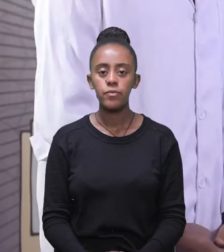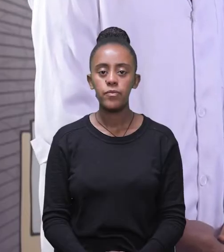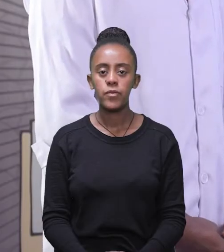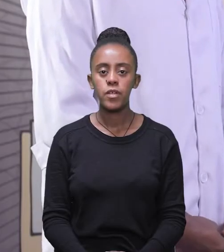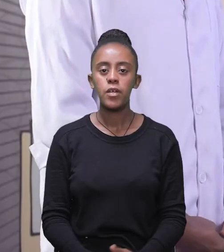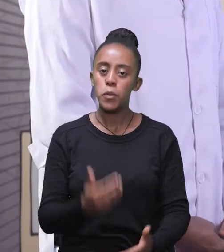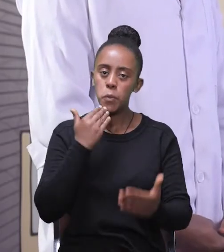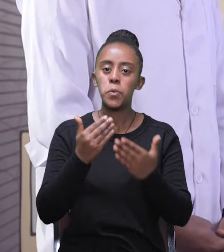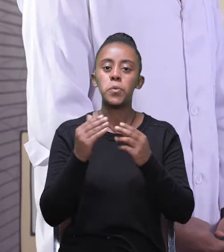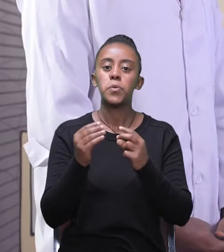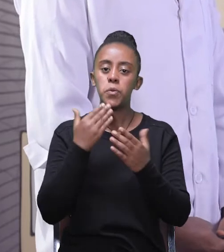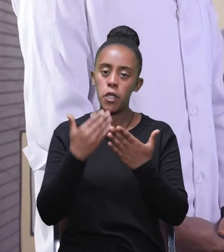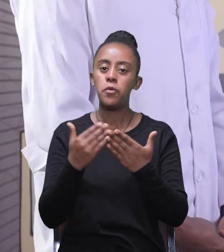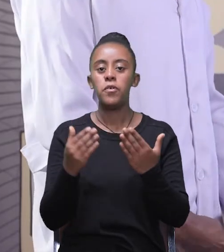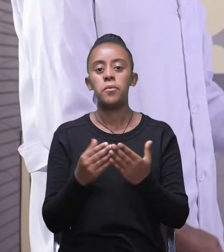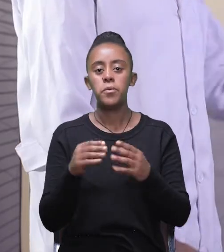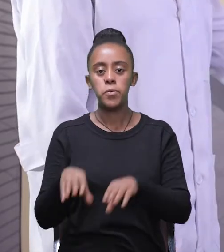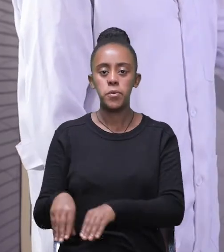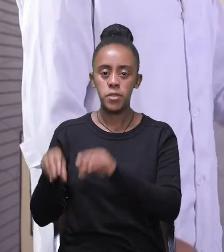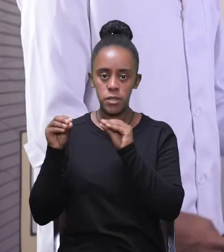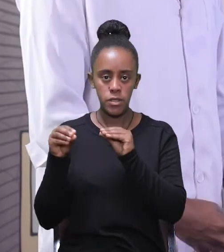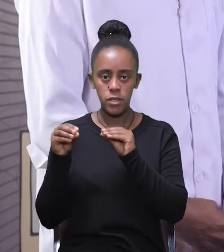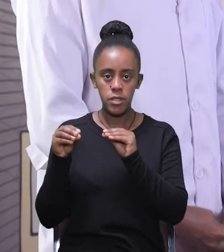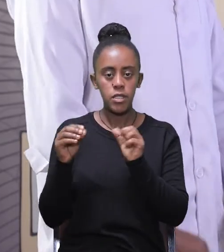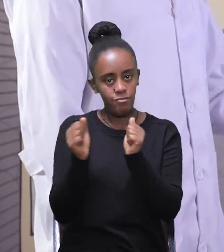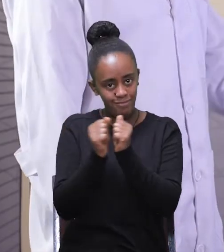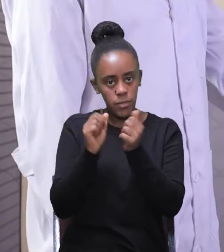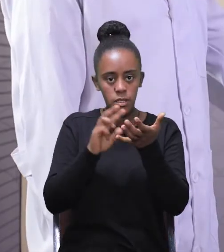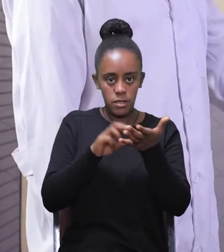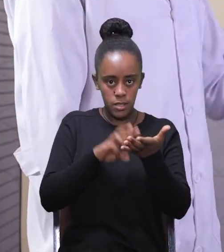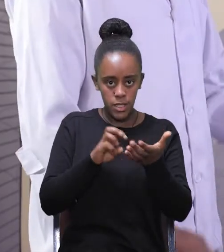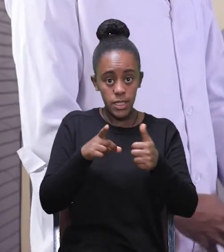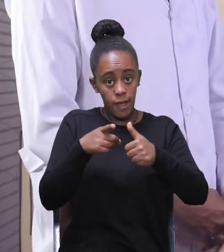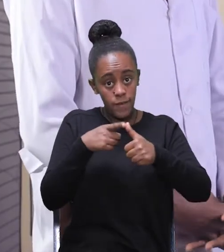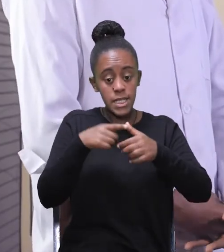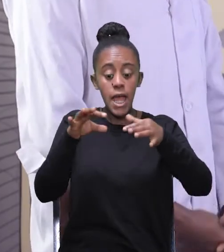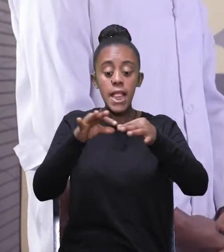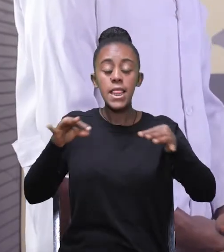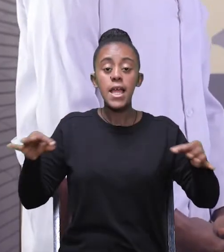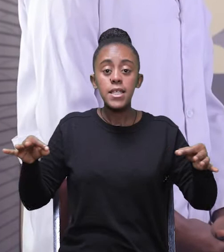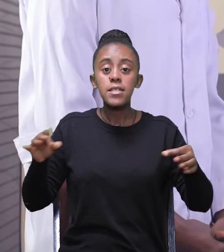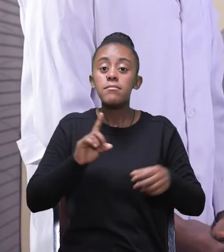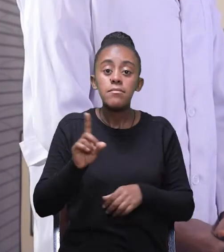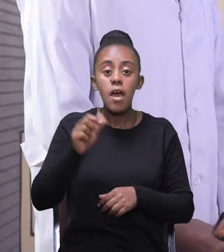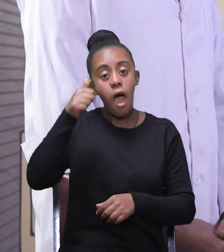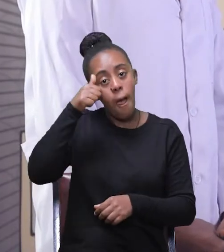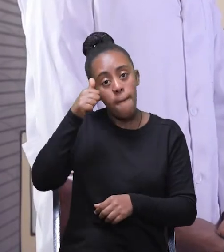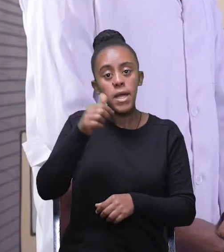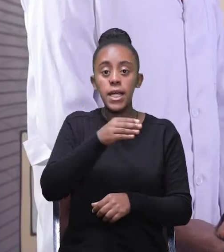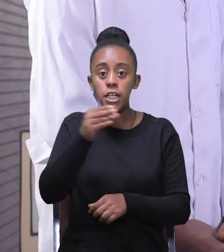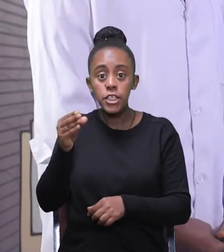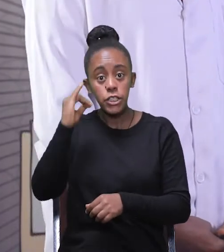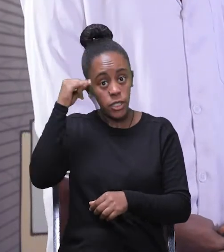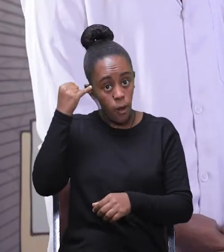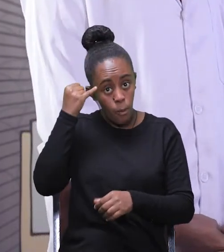Well done, student. Thank you very much. Let us read together. The first sentence it says what? Ahmed and Jamal